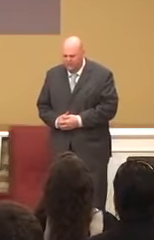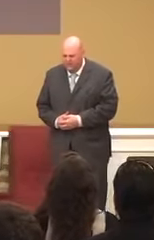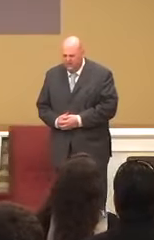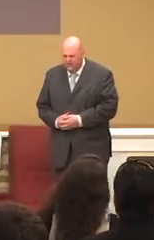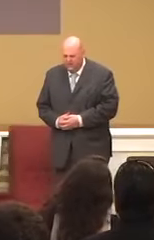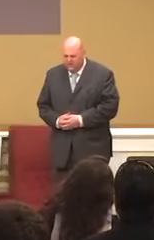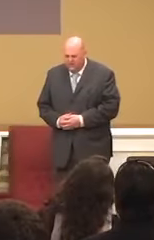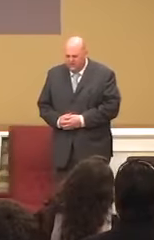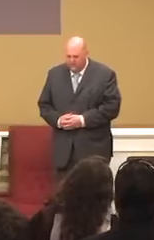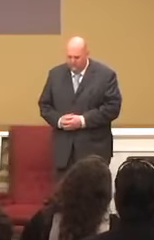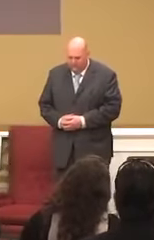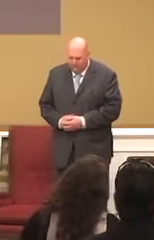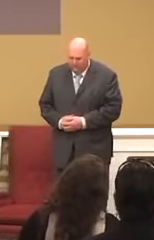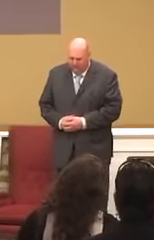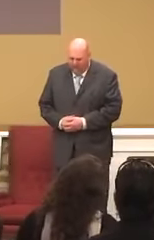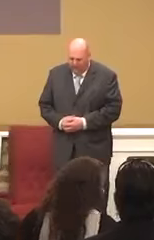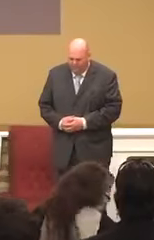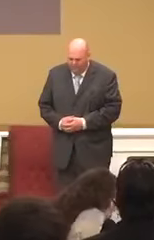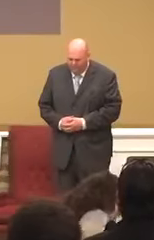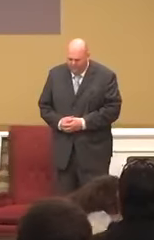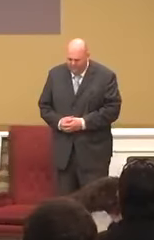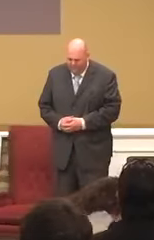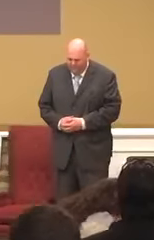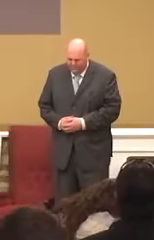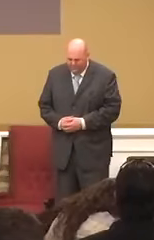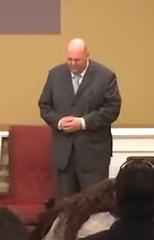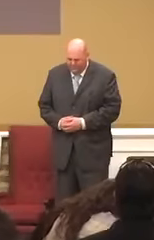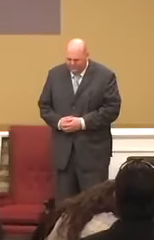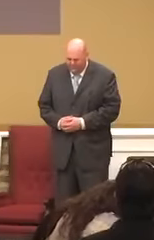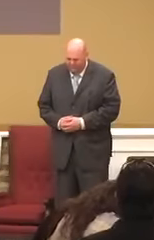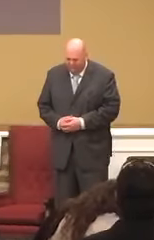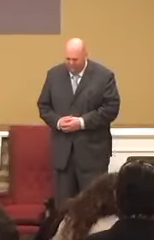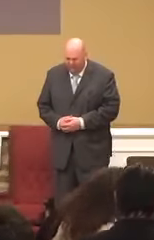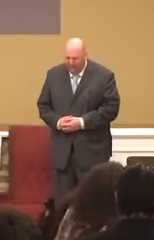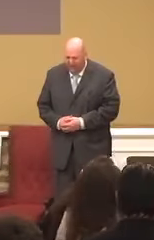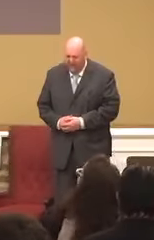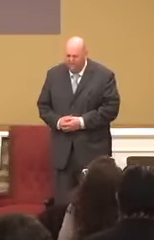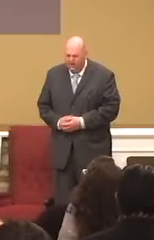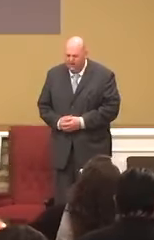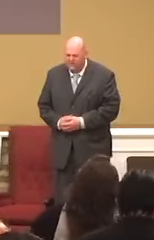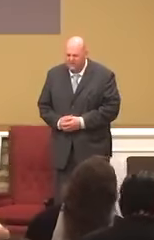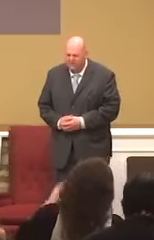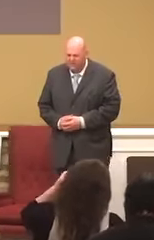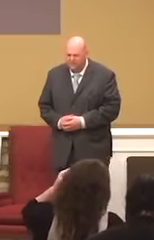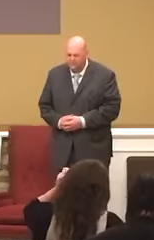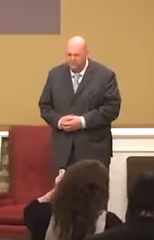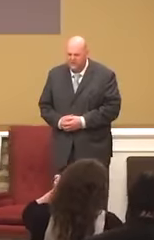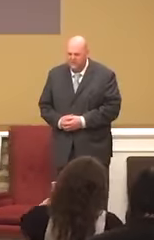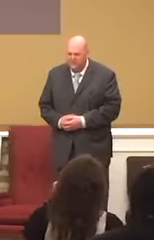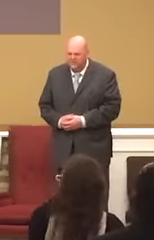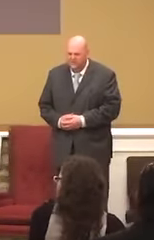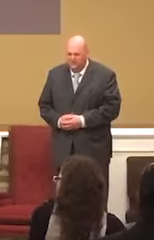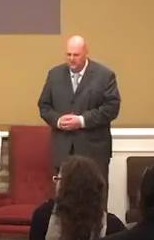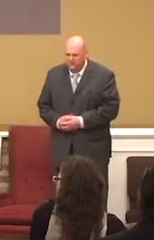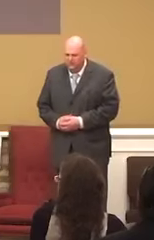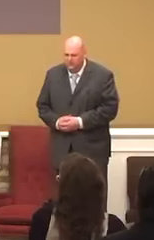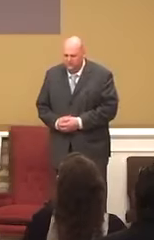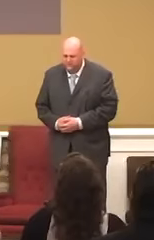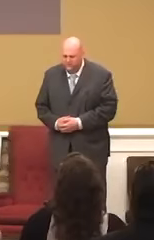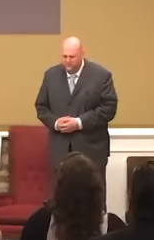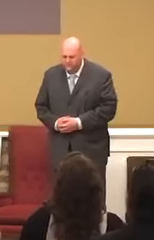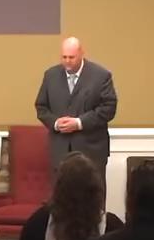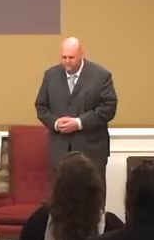heart when you see that kind of stuff. But you know what? God's got a church. Amen. He's going to have a church.